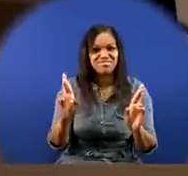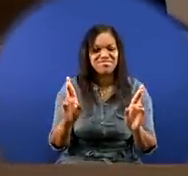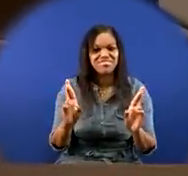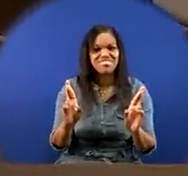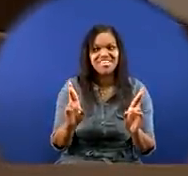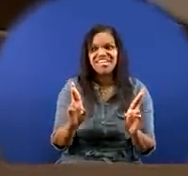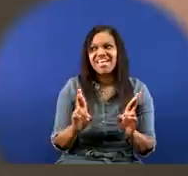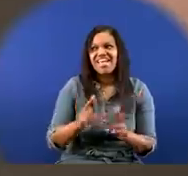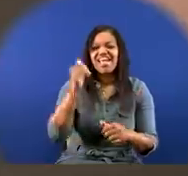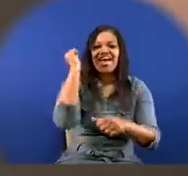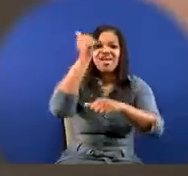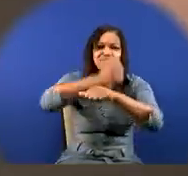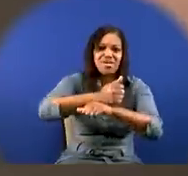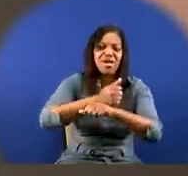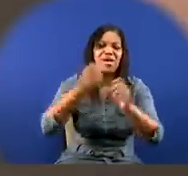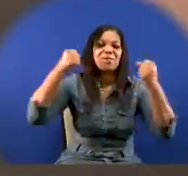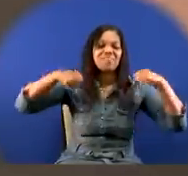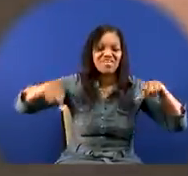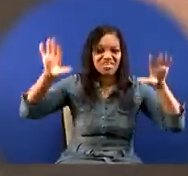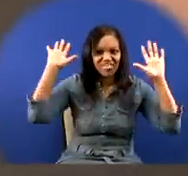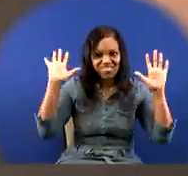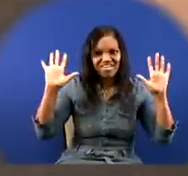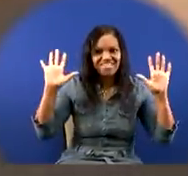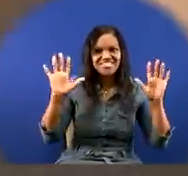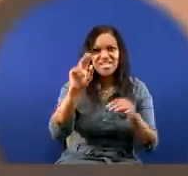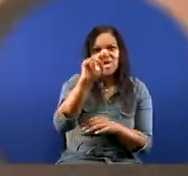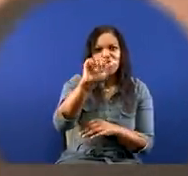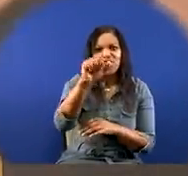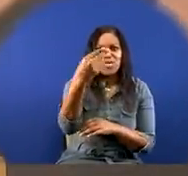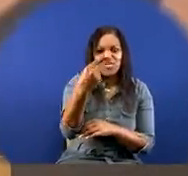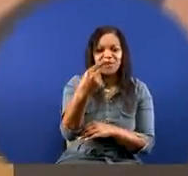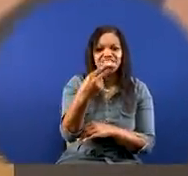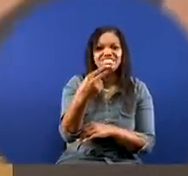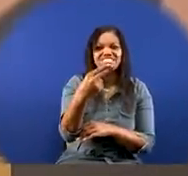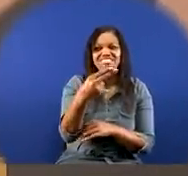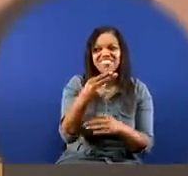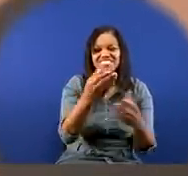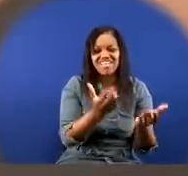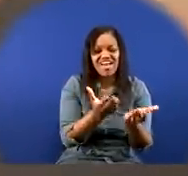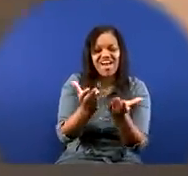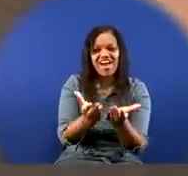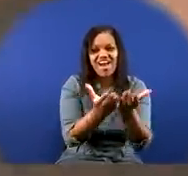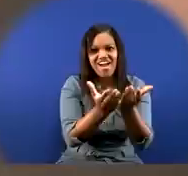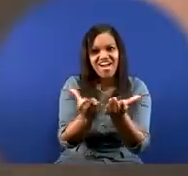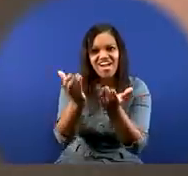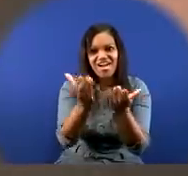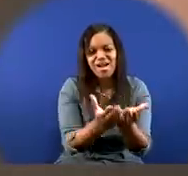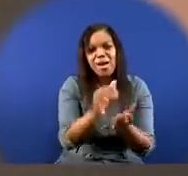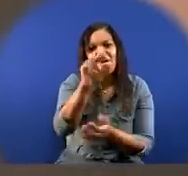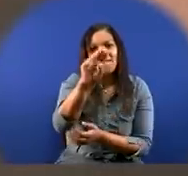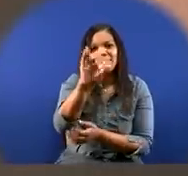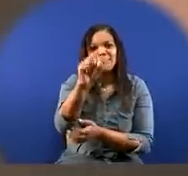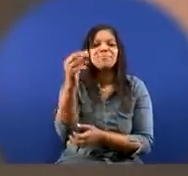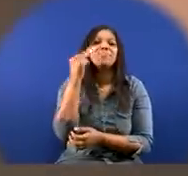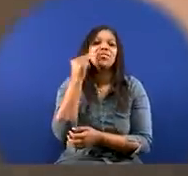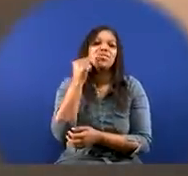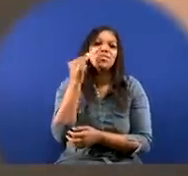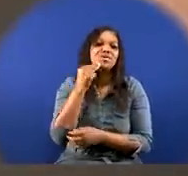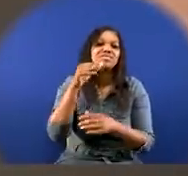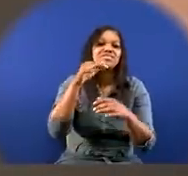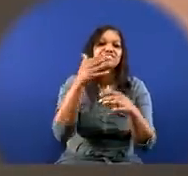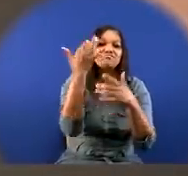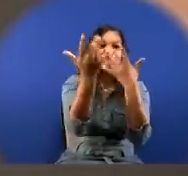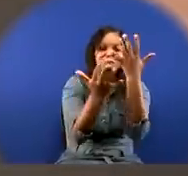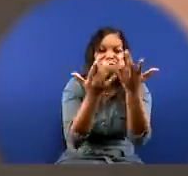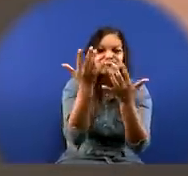Abraham's sacrifice. He's Noah's ark. He's Moses' bush on fire. Y'all know him, don't